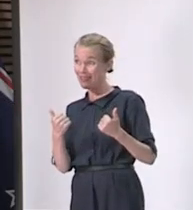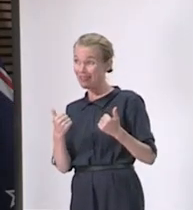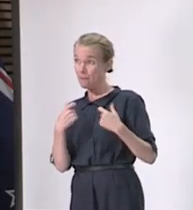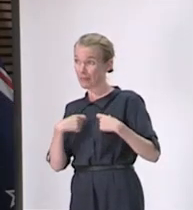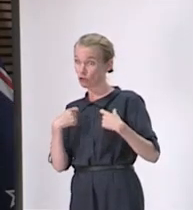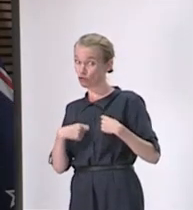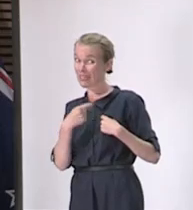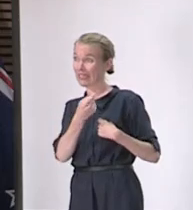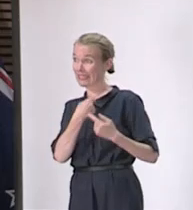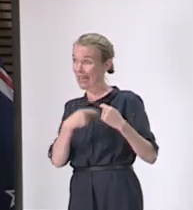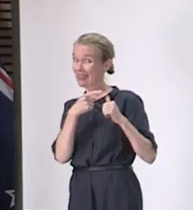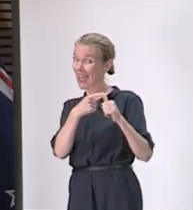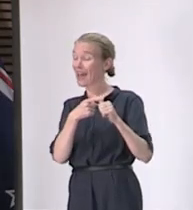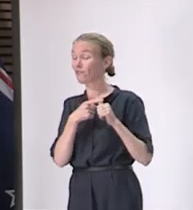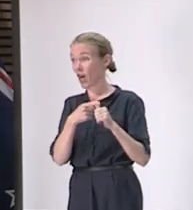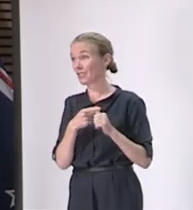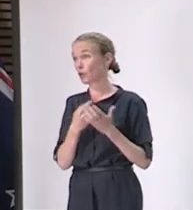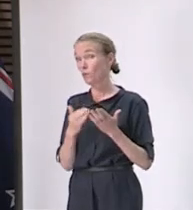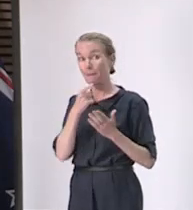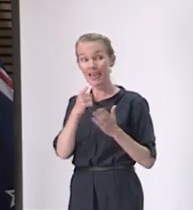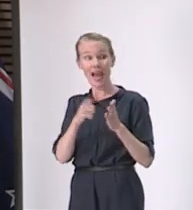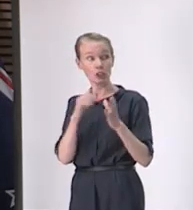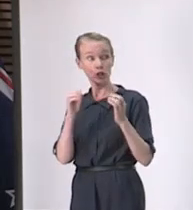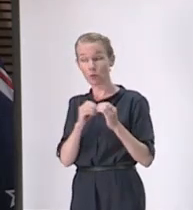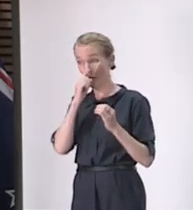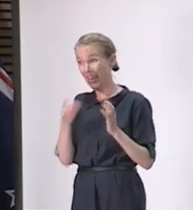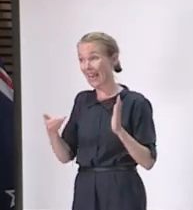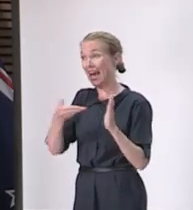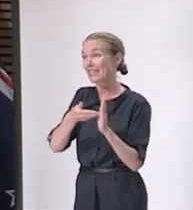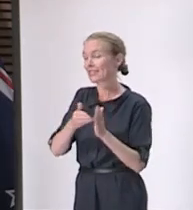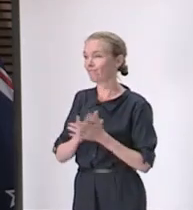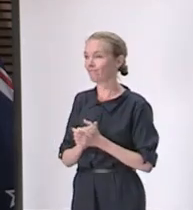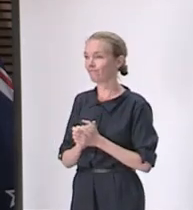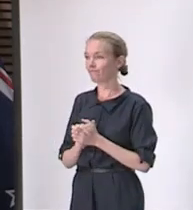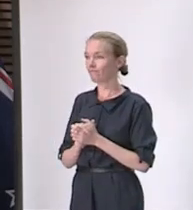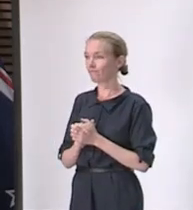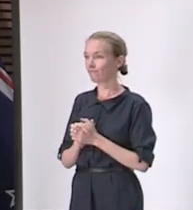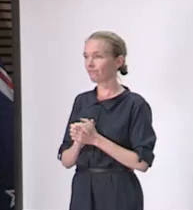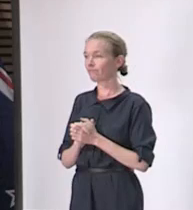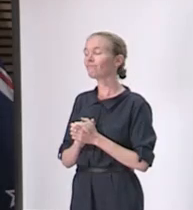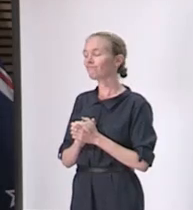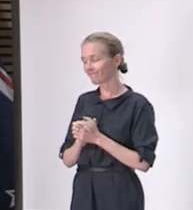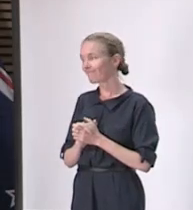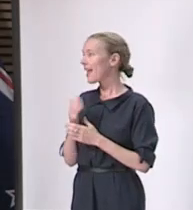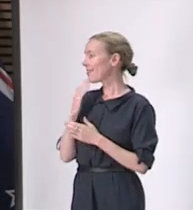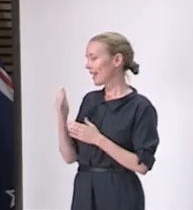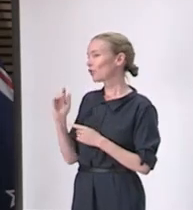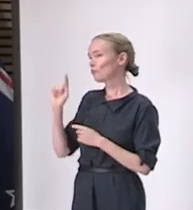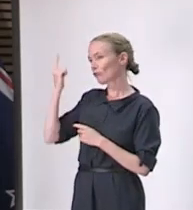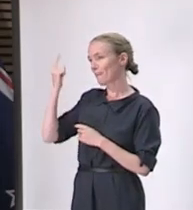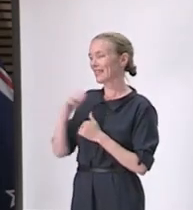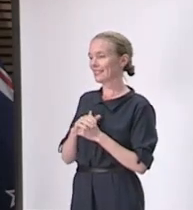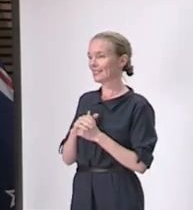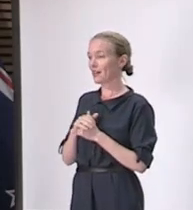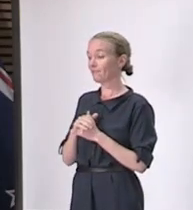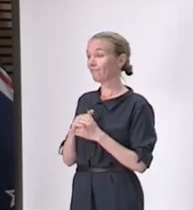Director General to comment on. Well, thank you, Prime Minister. Again, we look very carefully at the sorts of activities that were higher risk